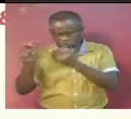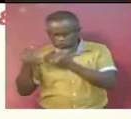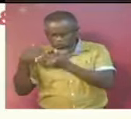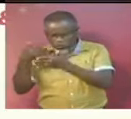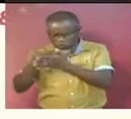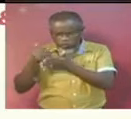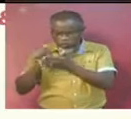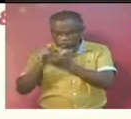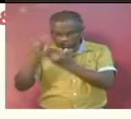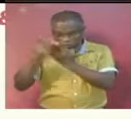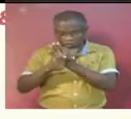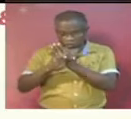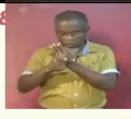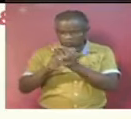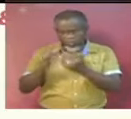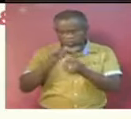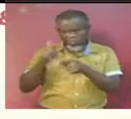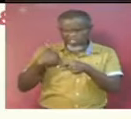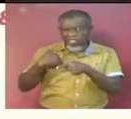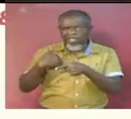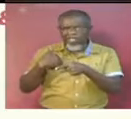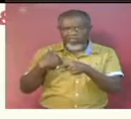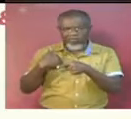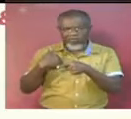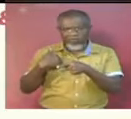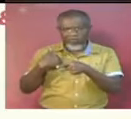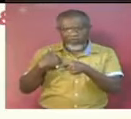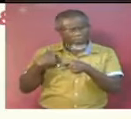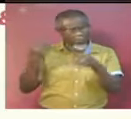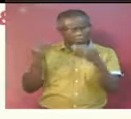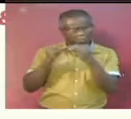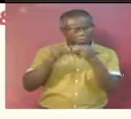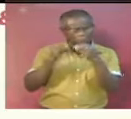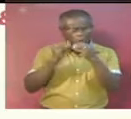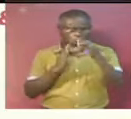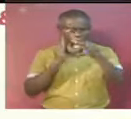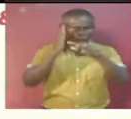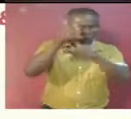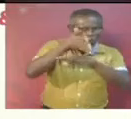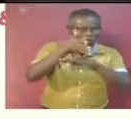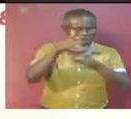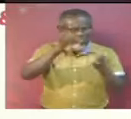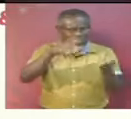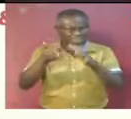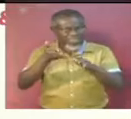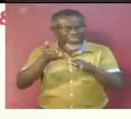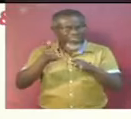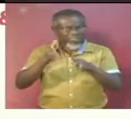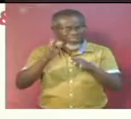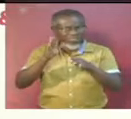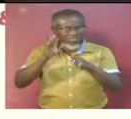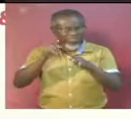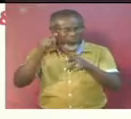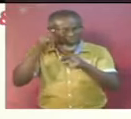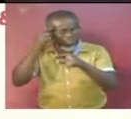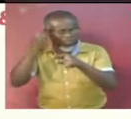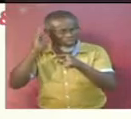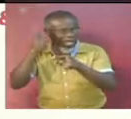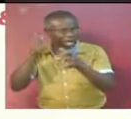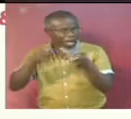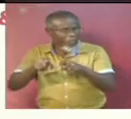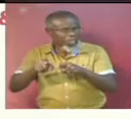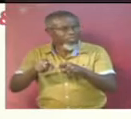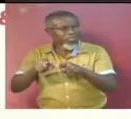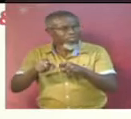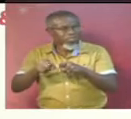necessarily have any excess of deaths above what's expected. We are analyzing the data from May, where we